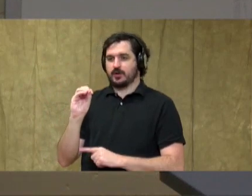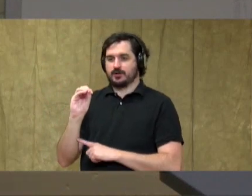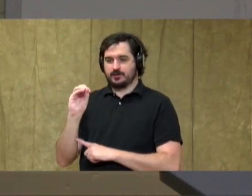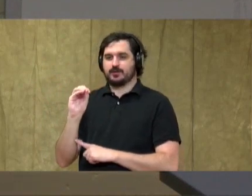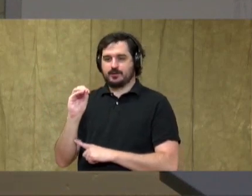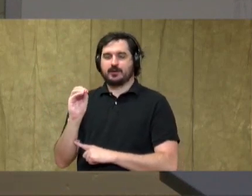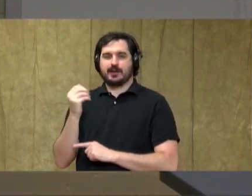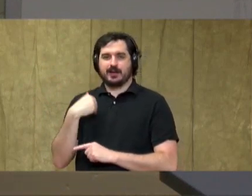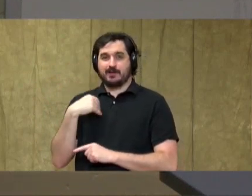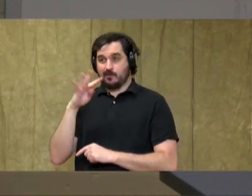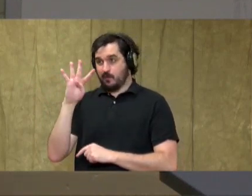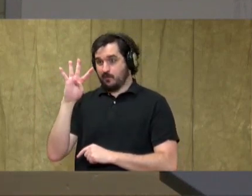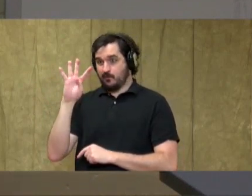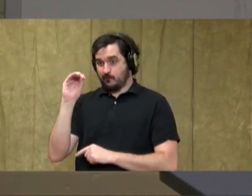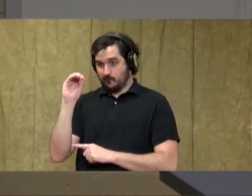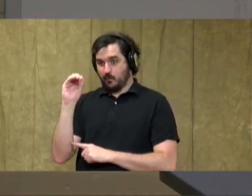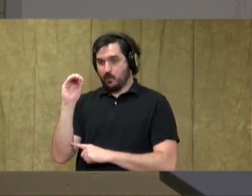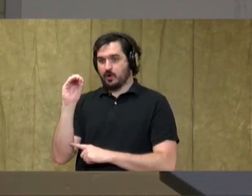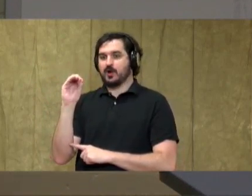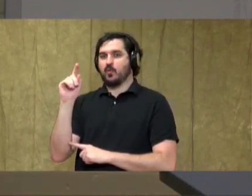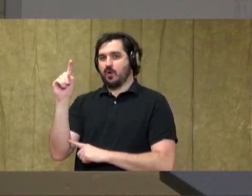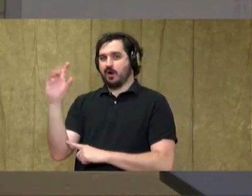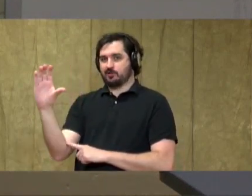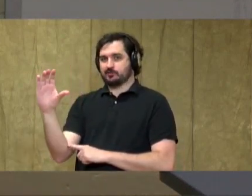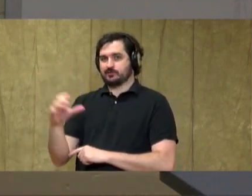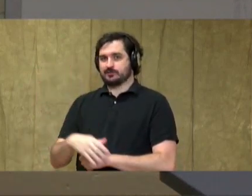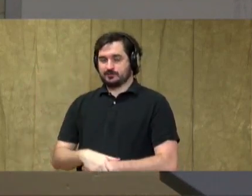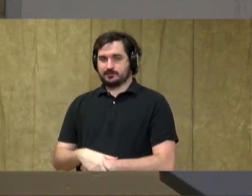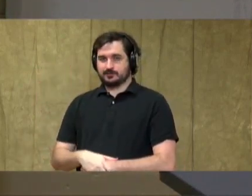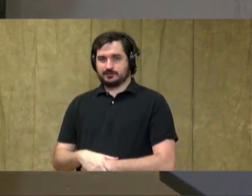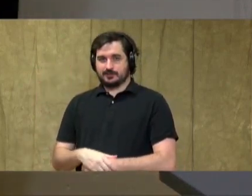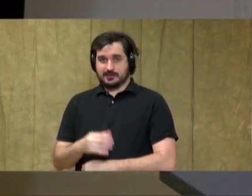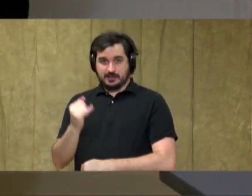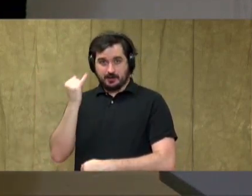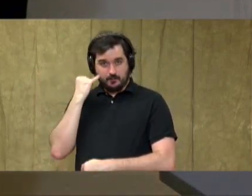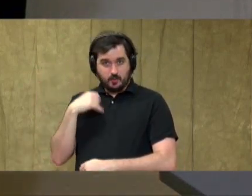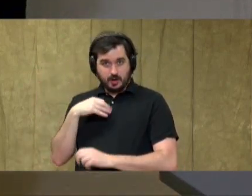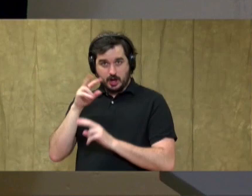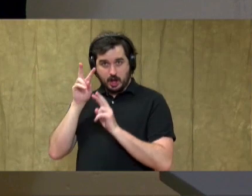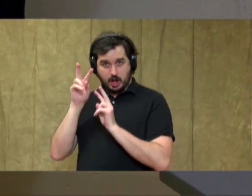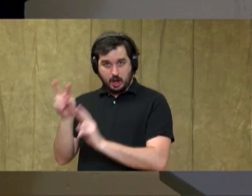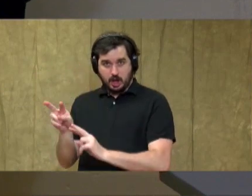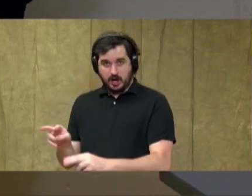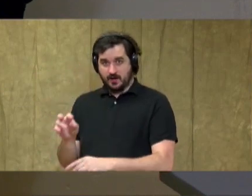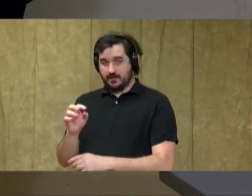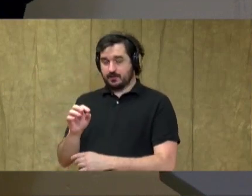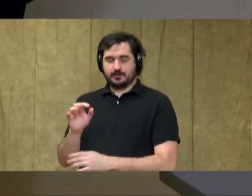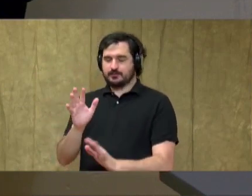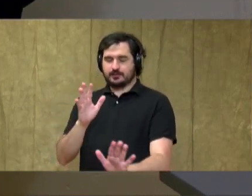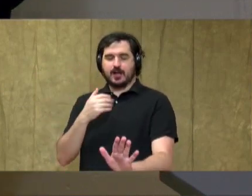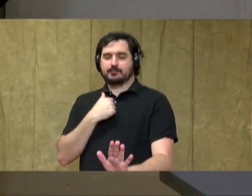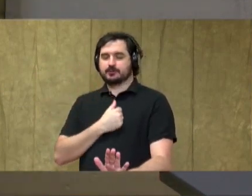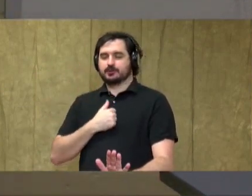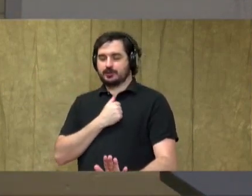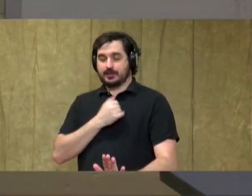So 40 hundredths. If we just had 4